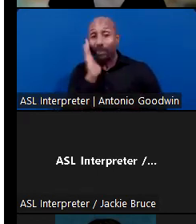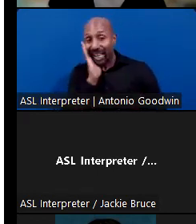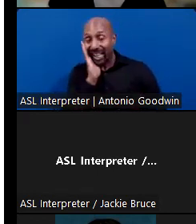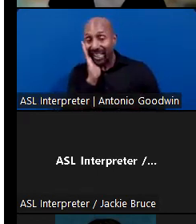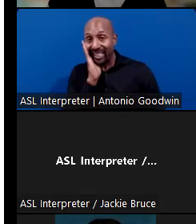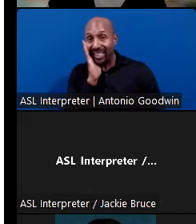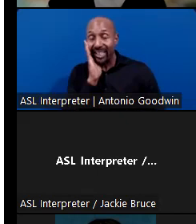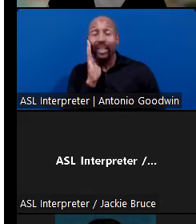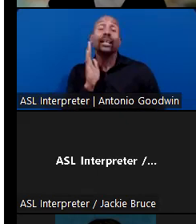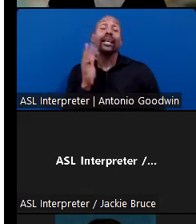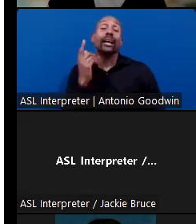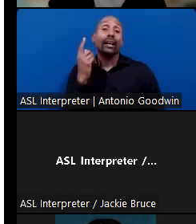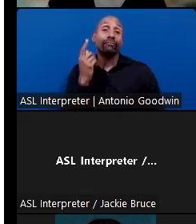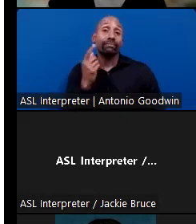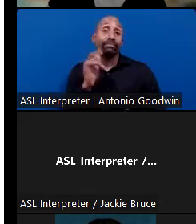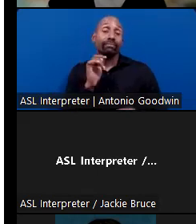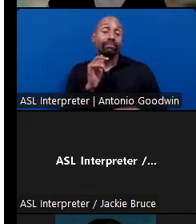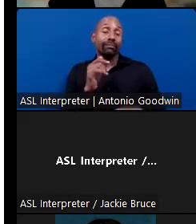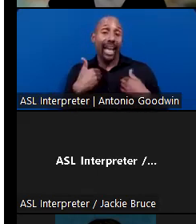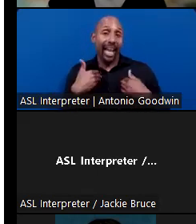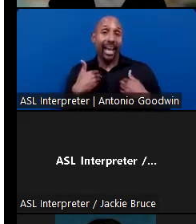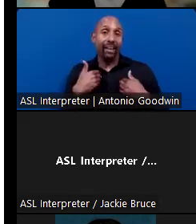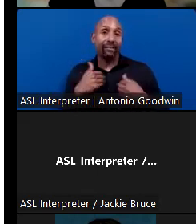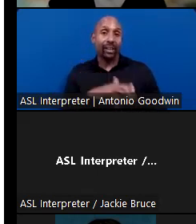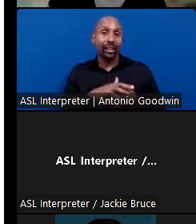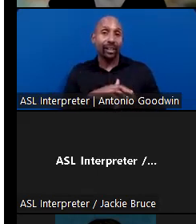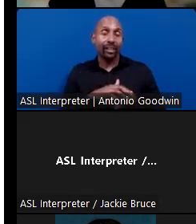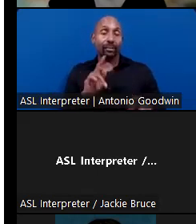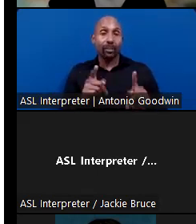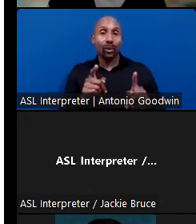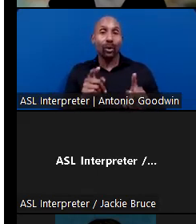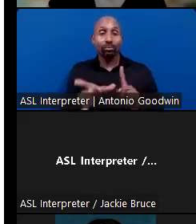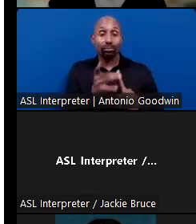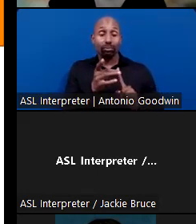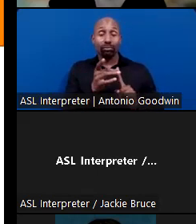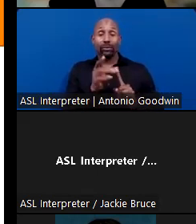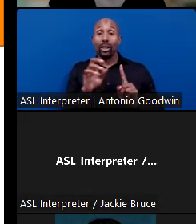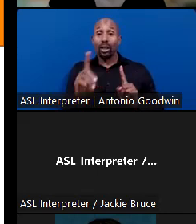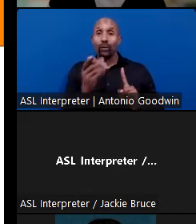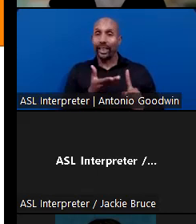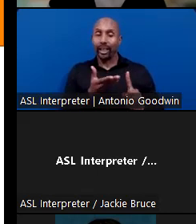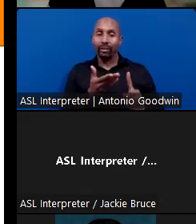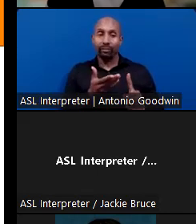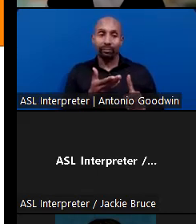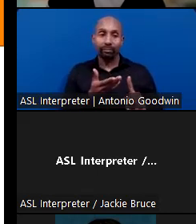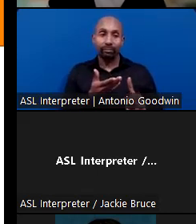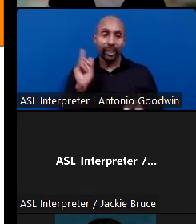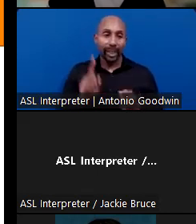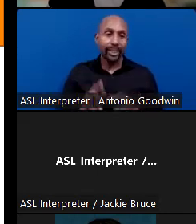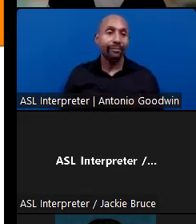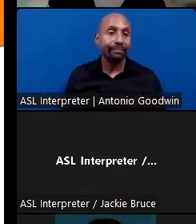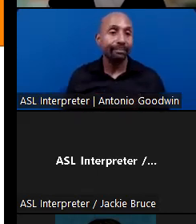people will still get COVID, but it does reduce the hospitalization rates, severe illness, and then also death.